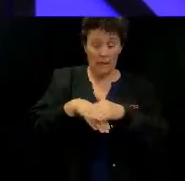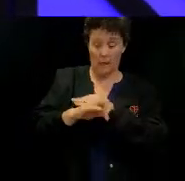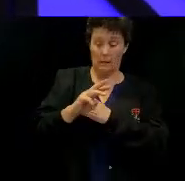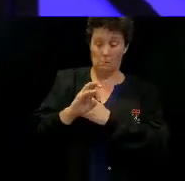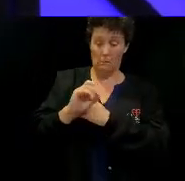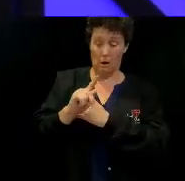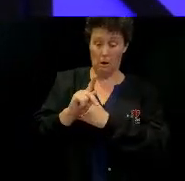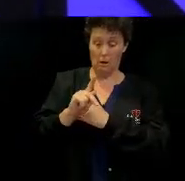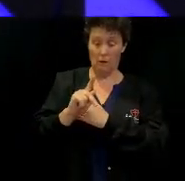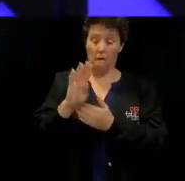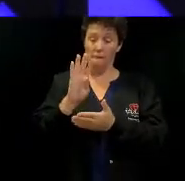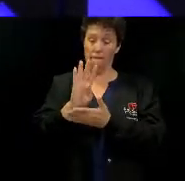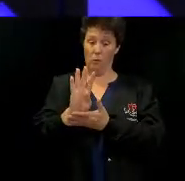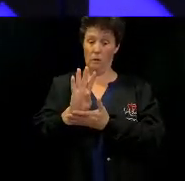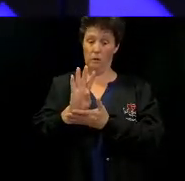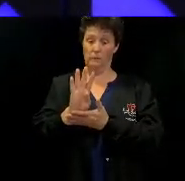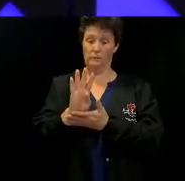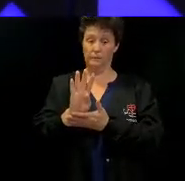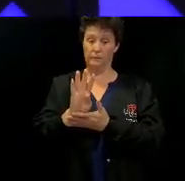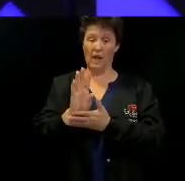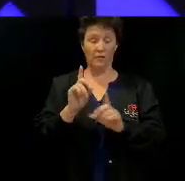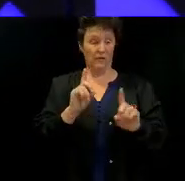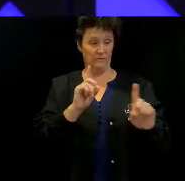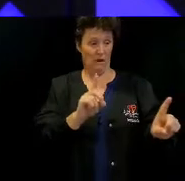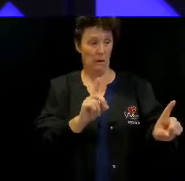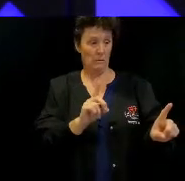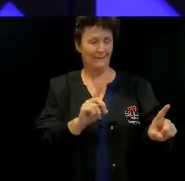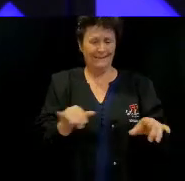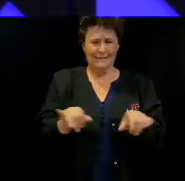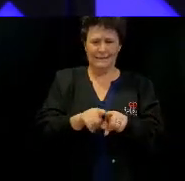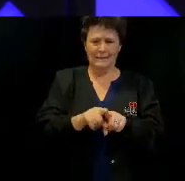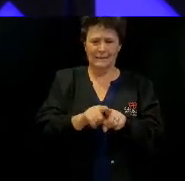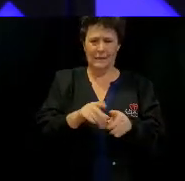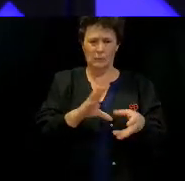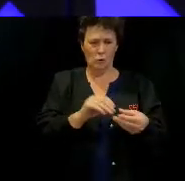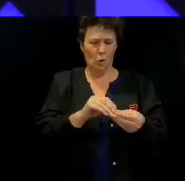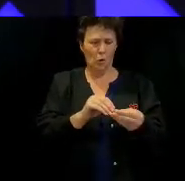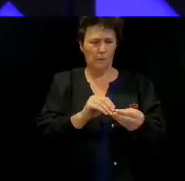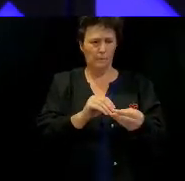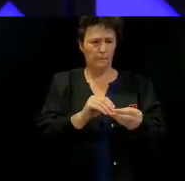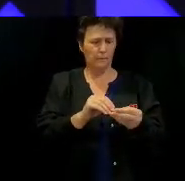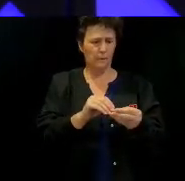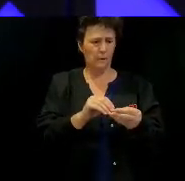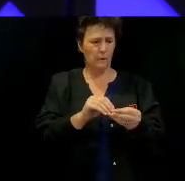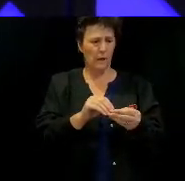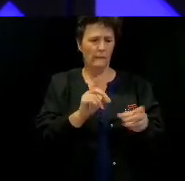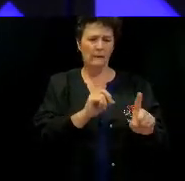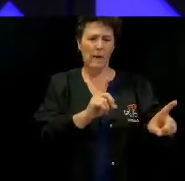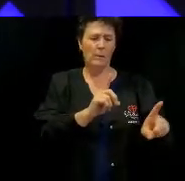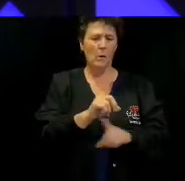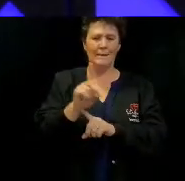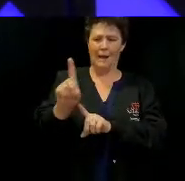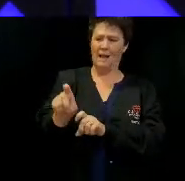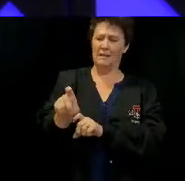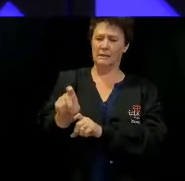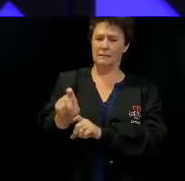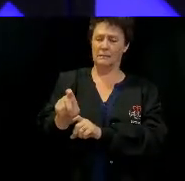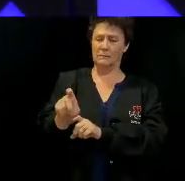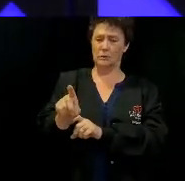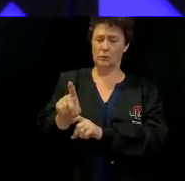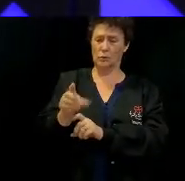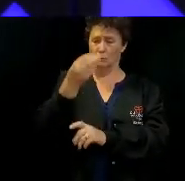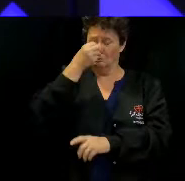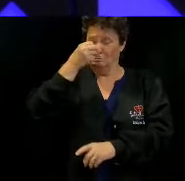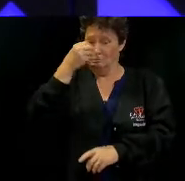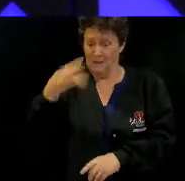story, and the disciples came to him and said, "Don't you care? Don't you care that we're perishing? Don't you